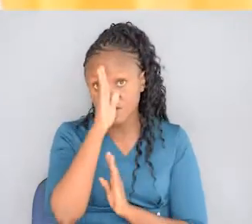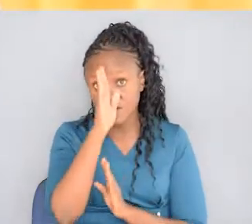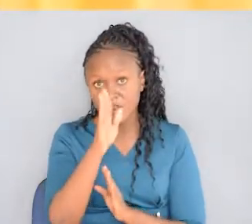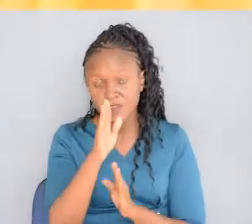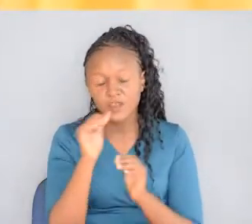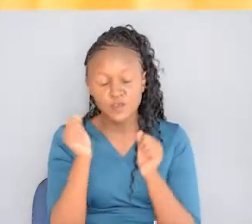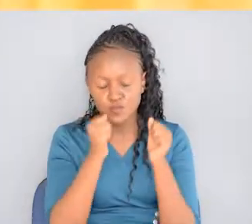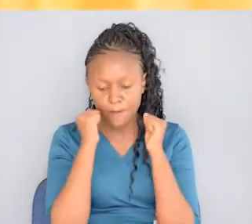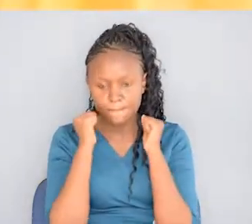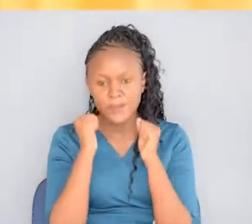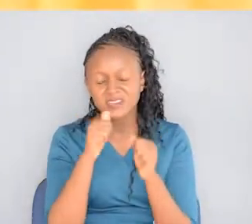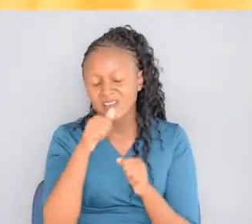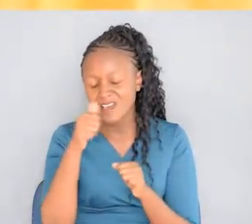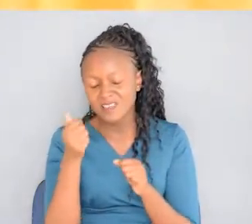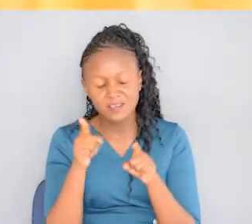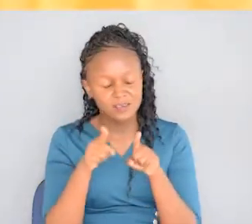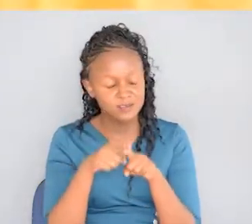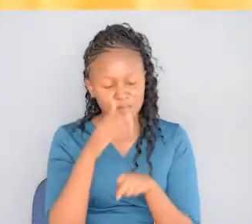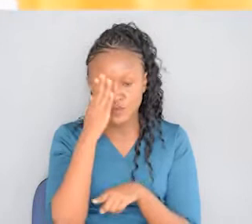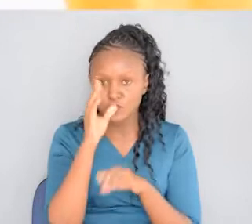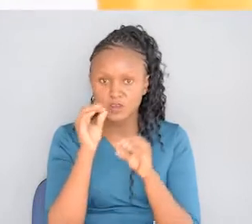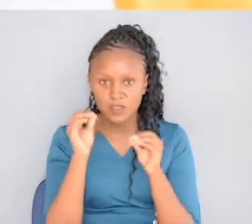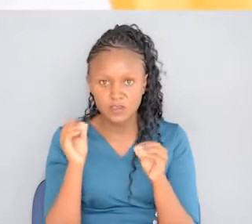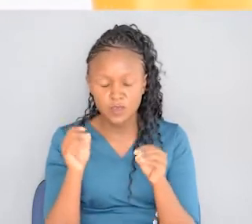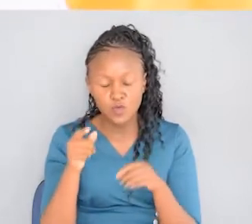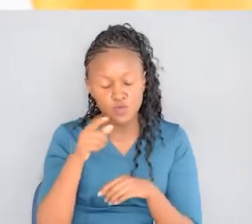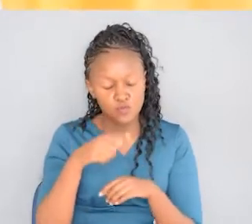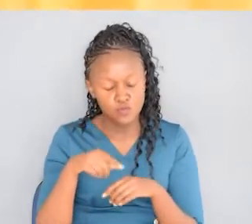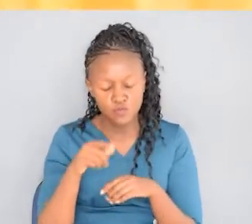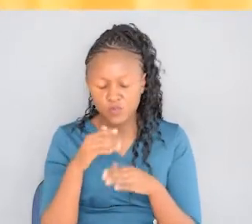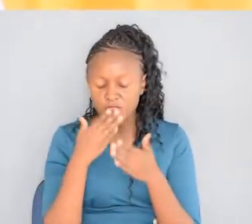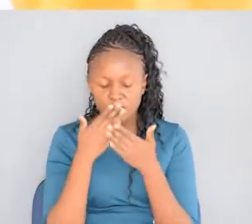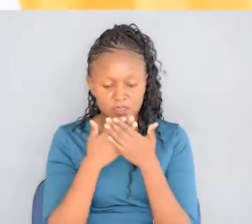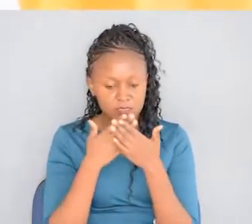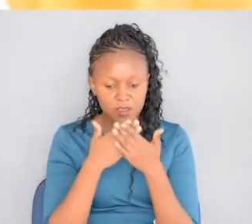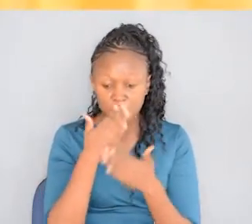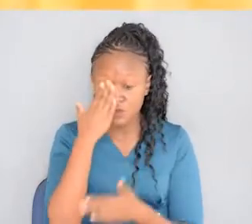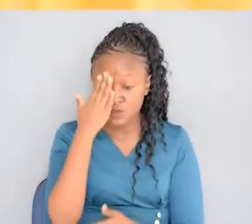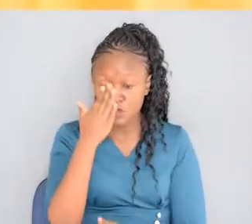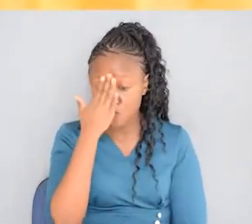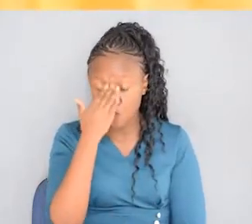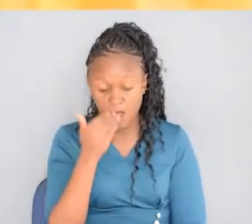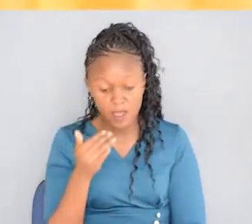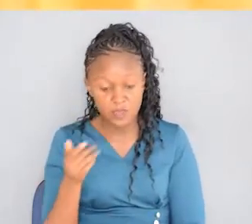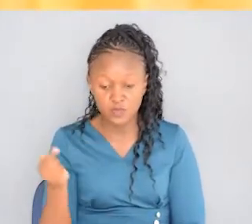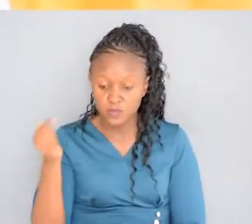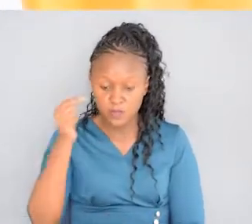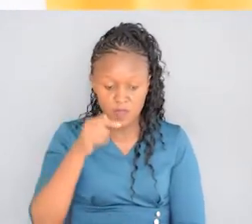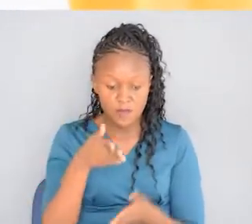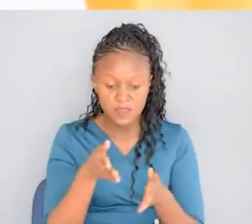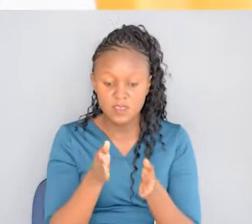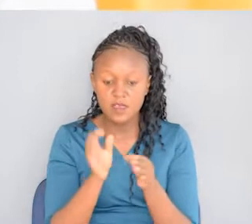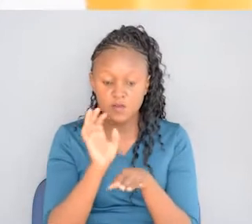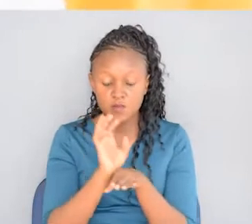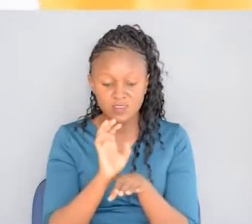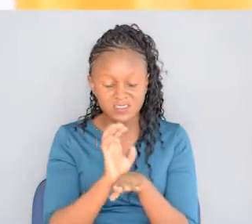you are mighty, you are glorious, and there's no one else apart from you, O Lord. We appreciate, King of Glory, for you gathering us at